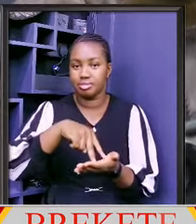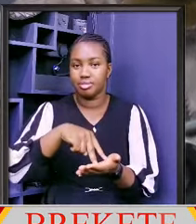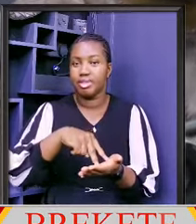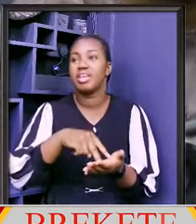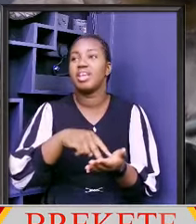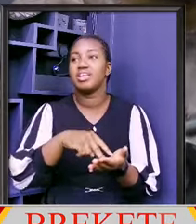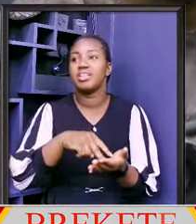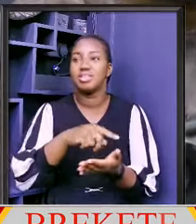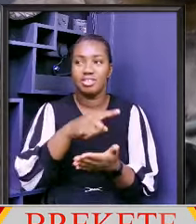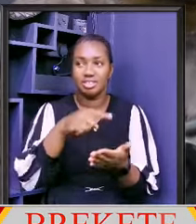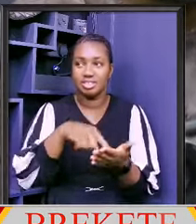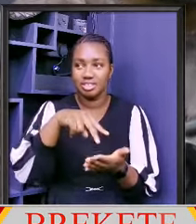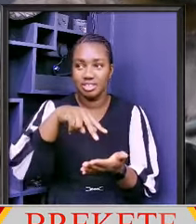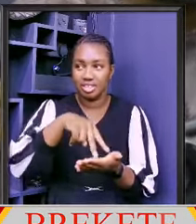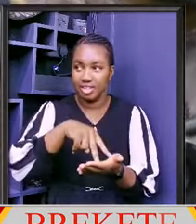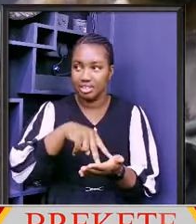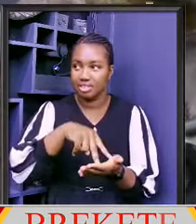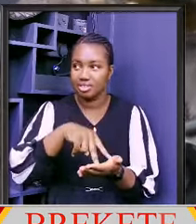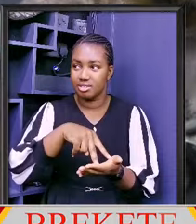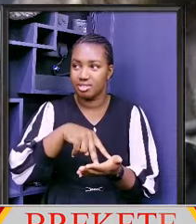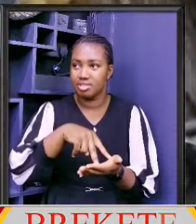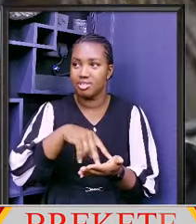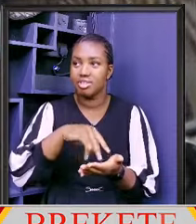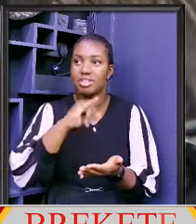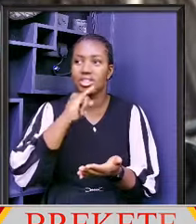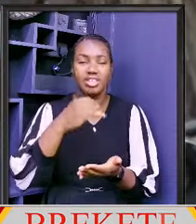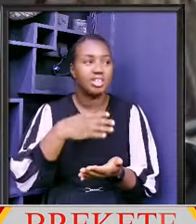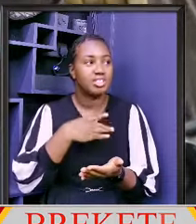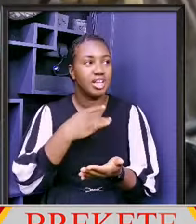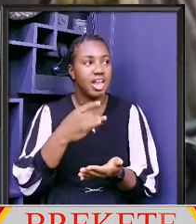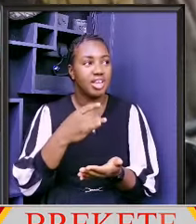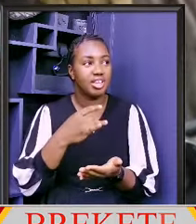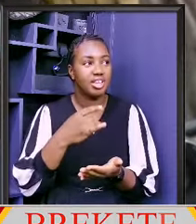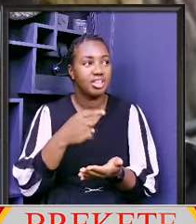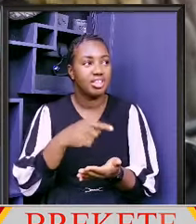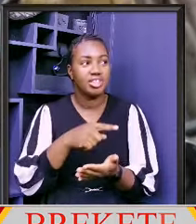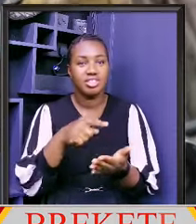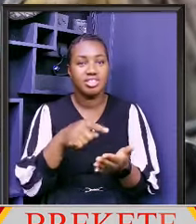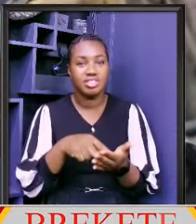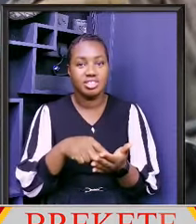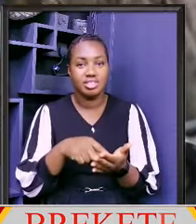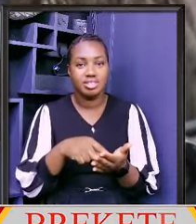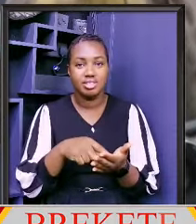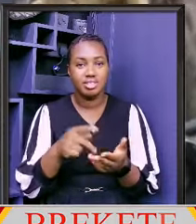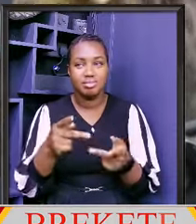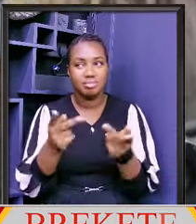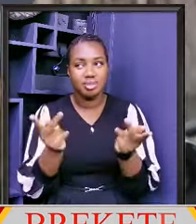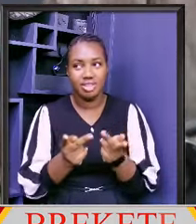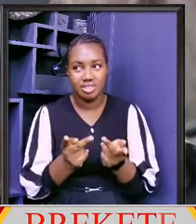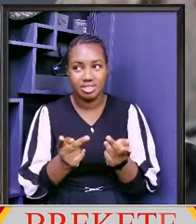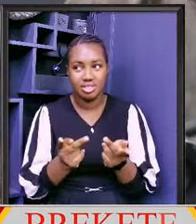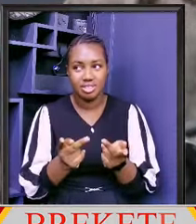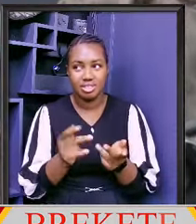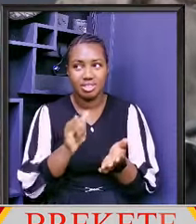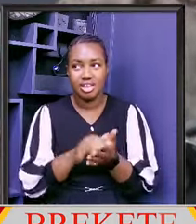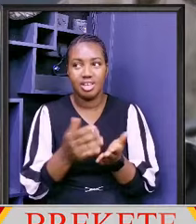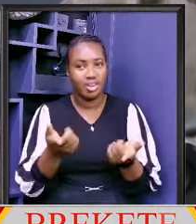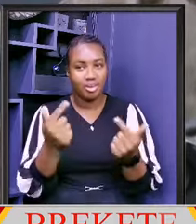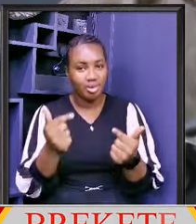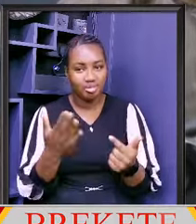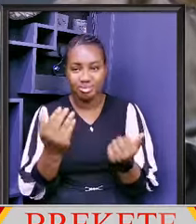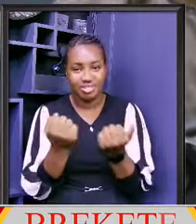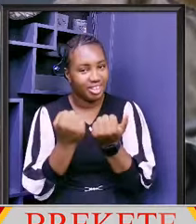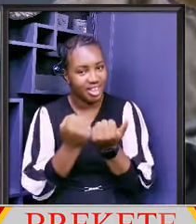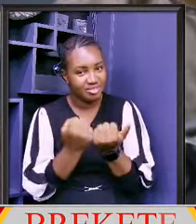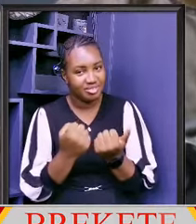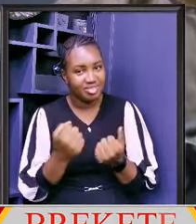Even stand where I stand, they say, even like say even this, their studio appearance, faction day. When I